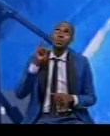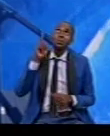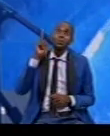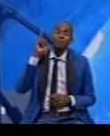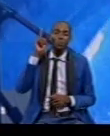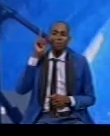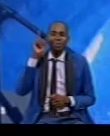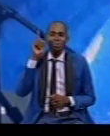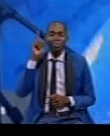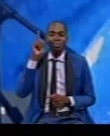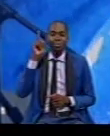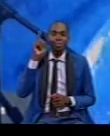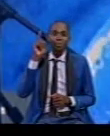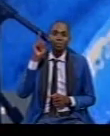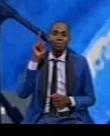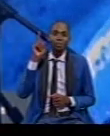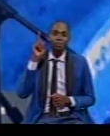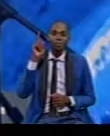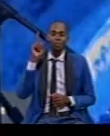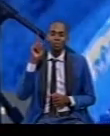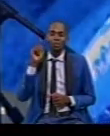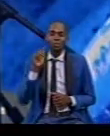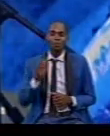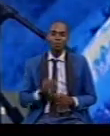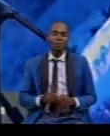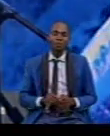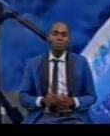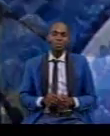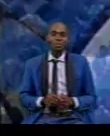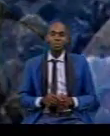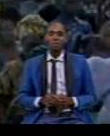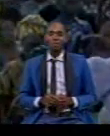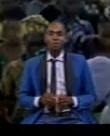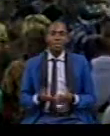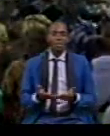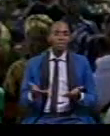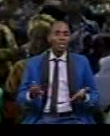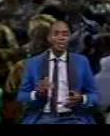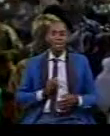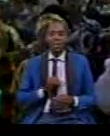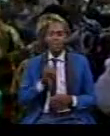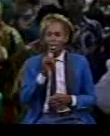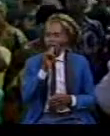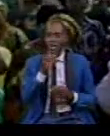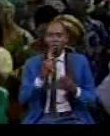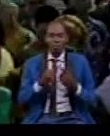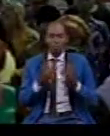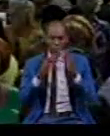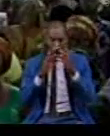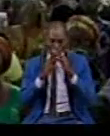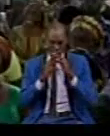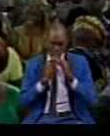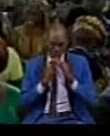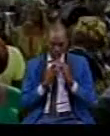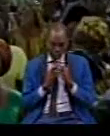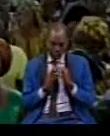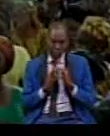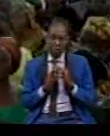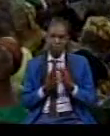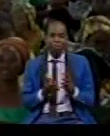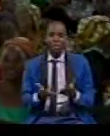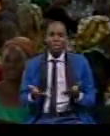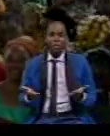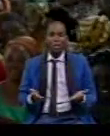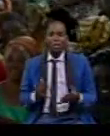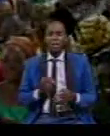God you are. And your Son, you have said that He will redeem us. He will turn